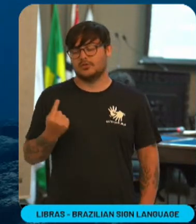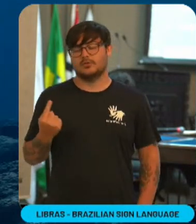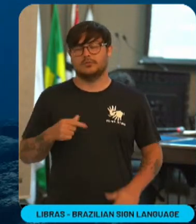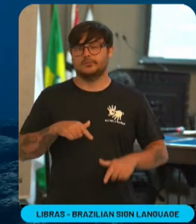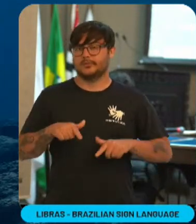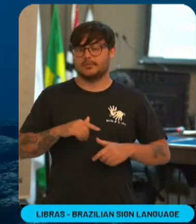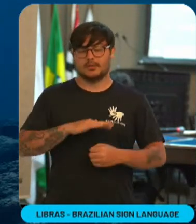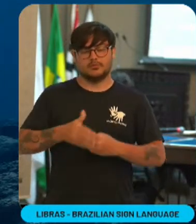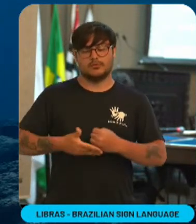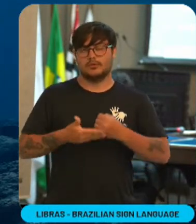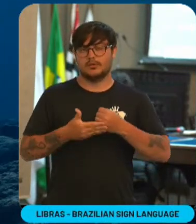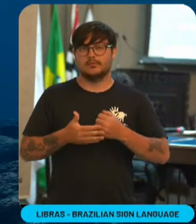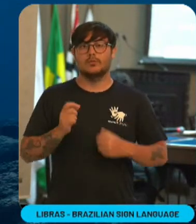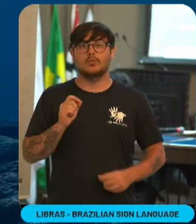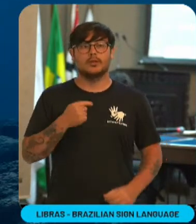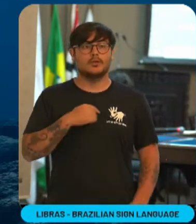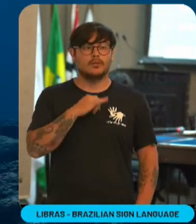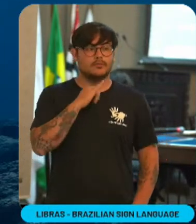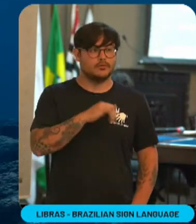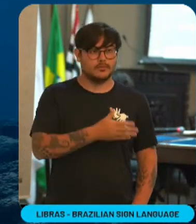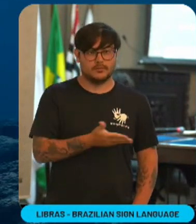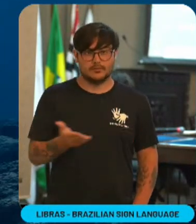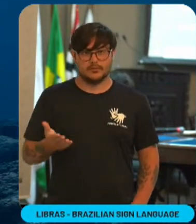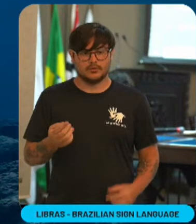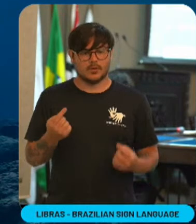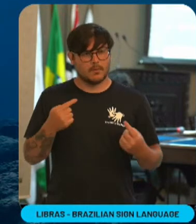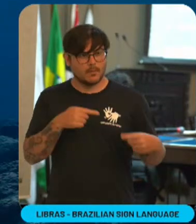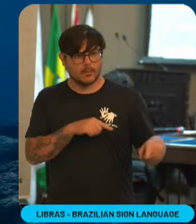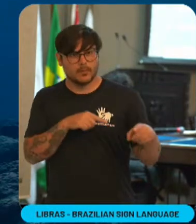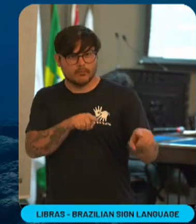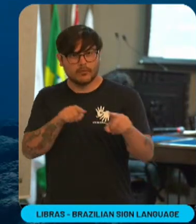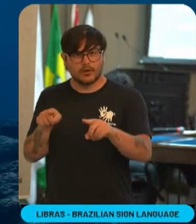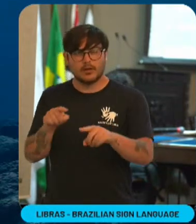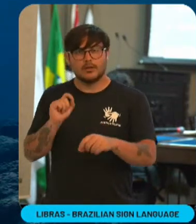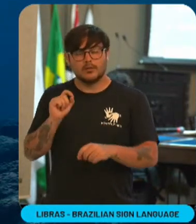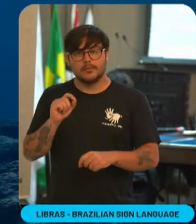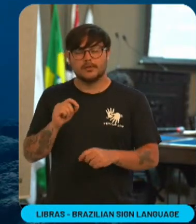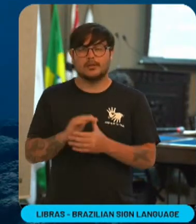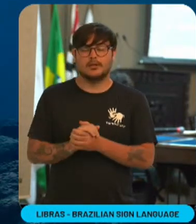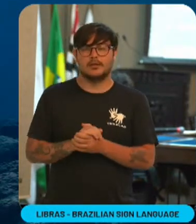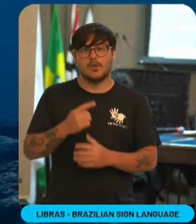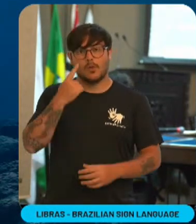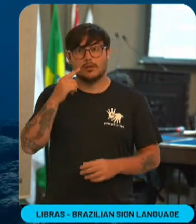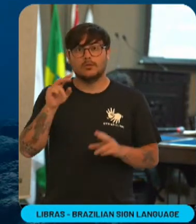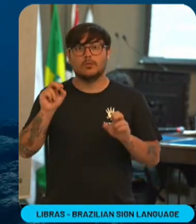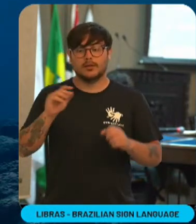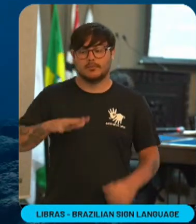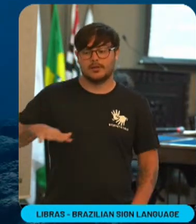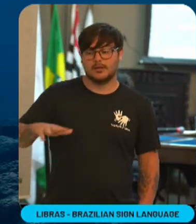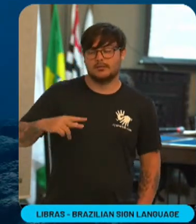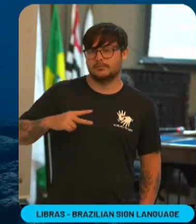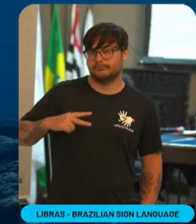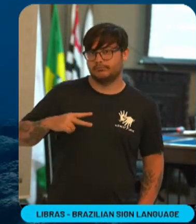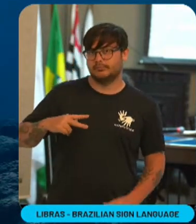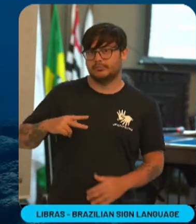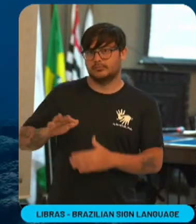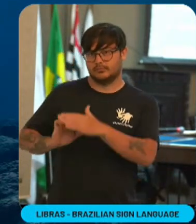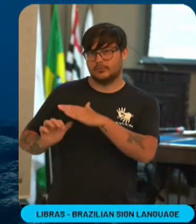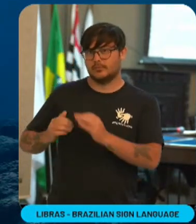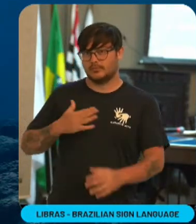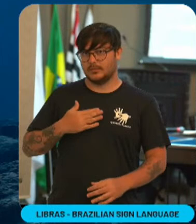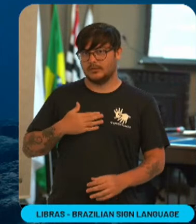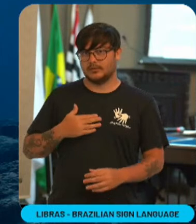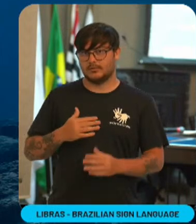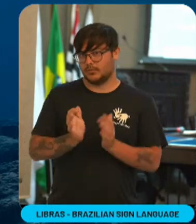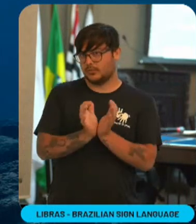can be sustainable alone. So the invitation that I bring here and the provocation looking